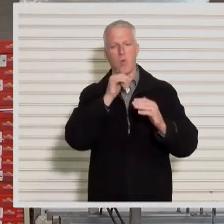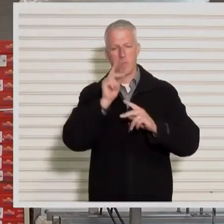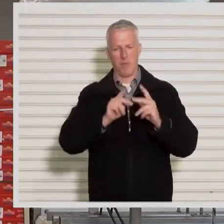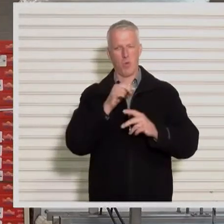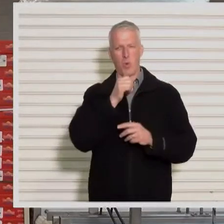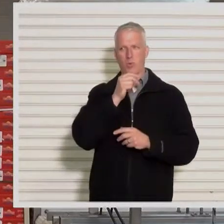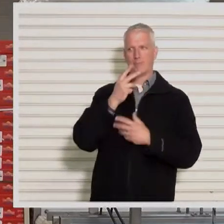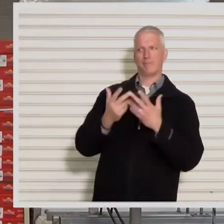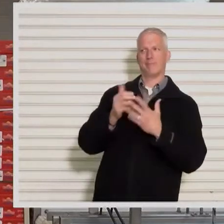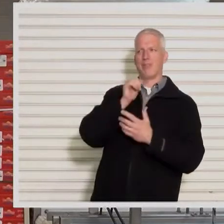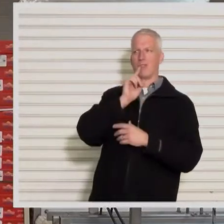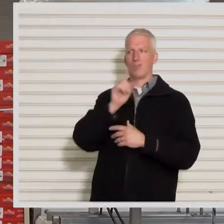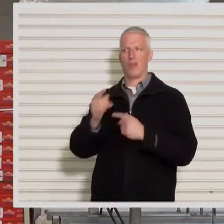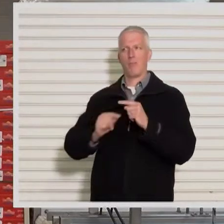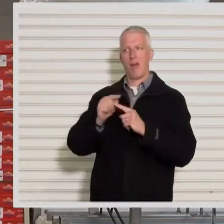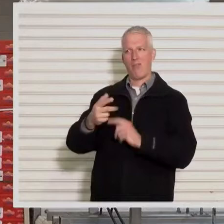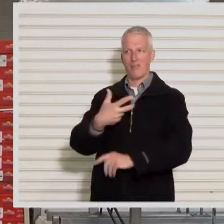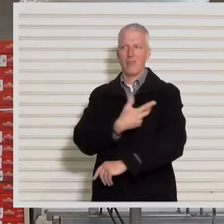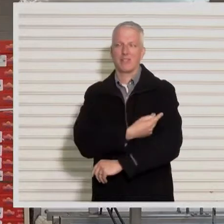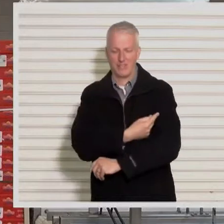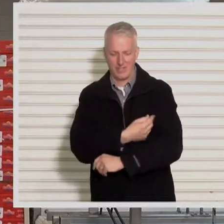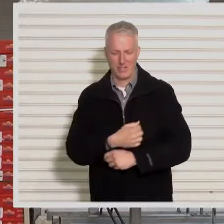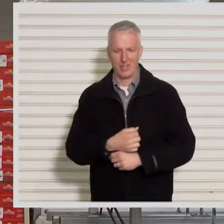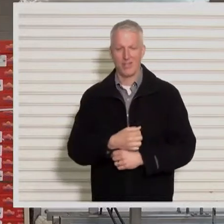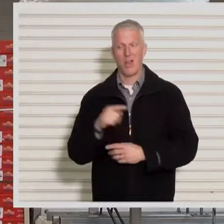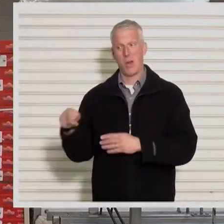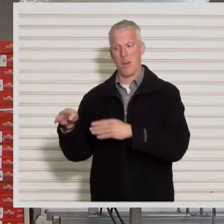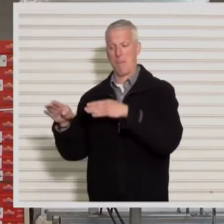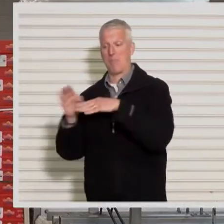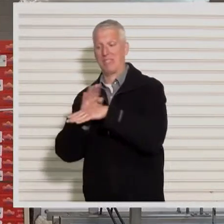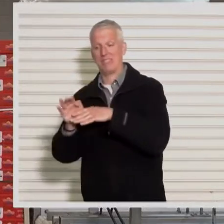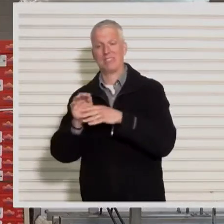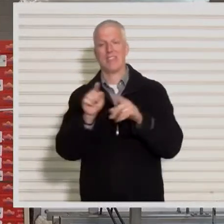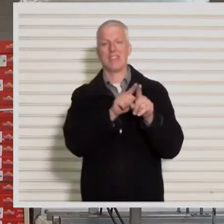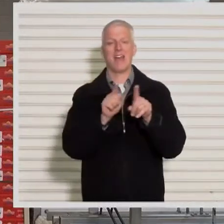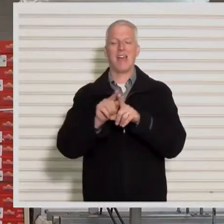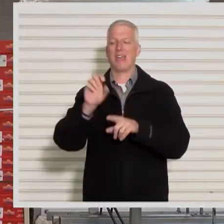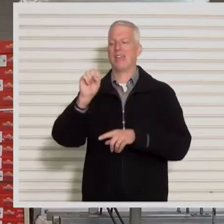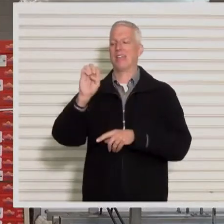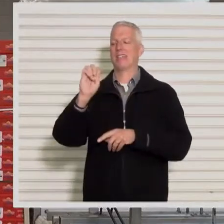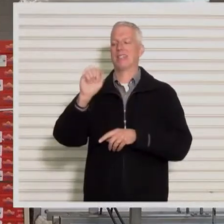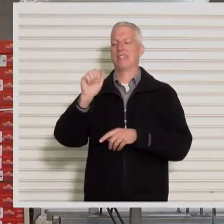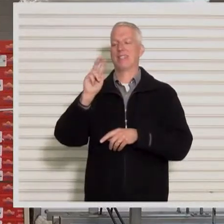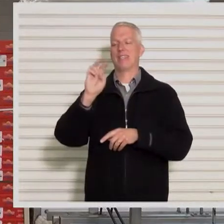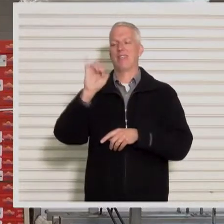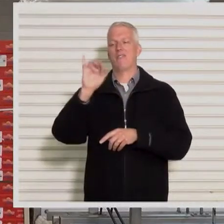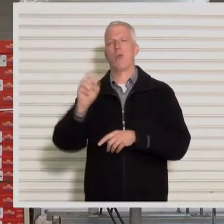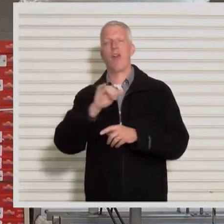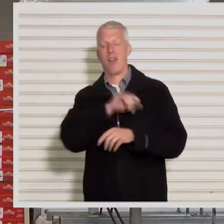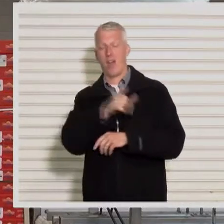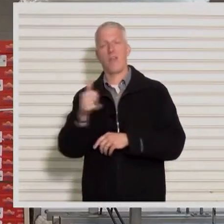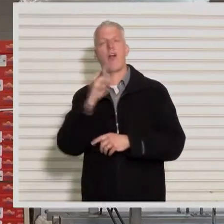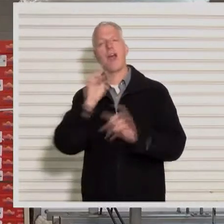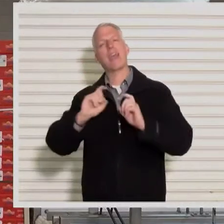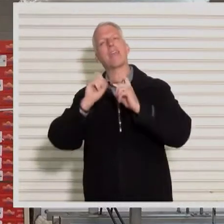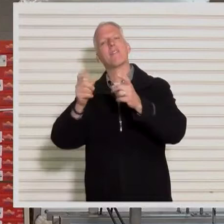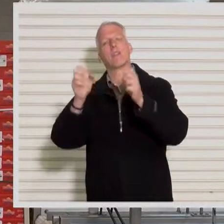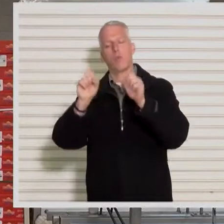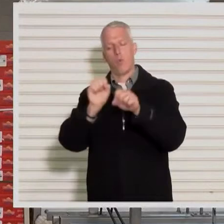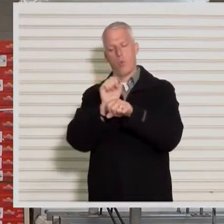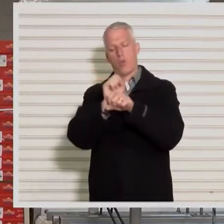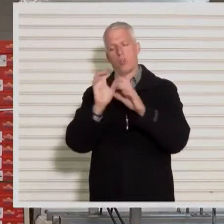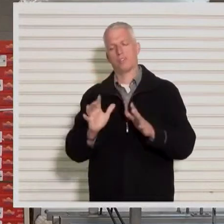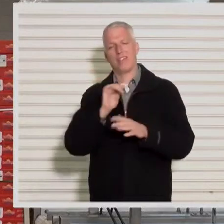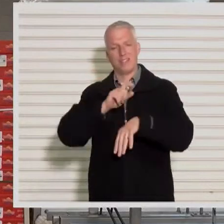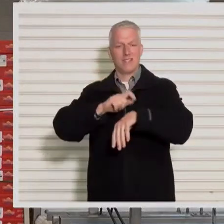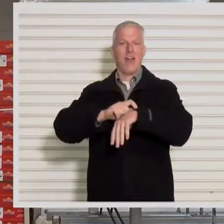with the vaccine. Our businesses such as Seaview and many others are giving workers the time